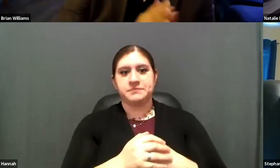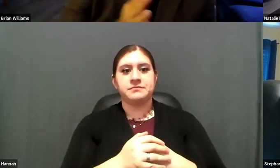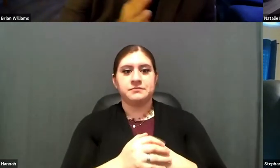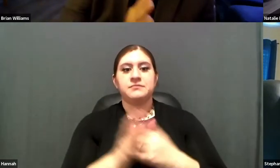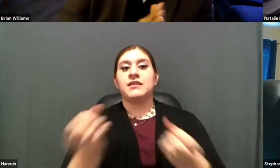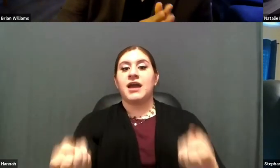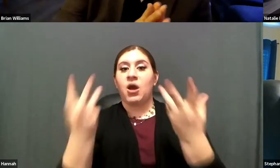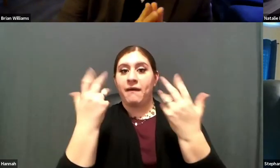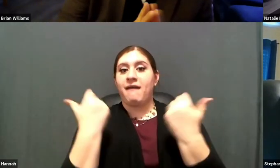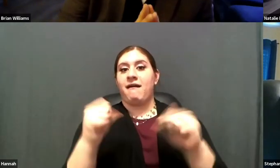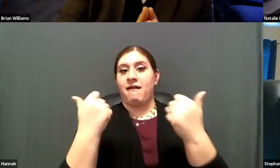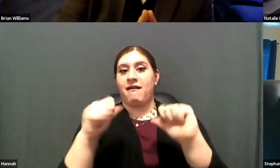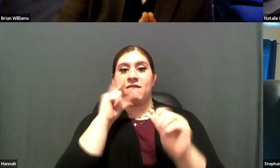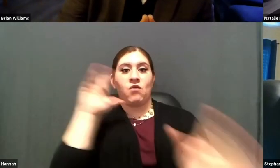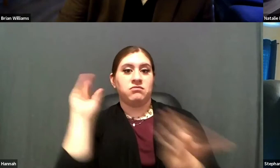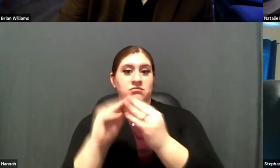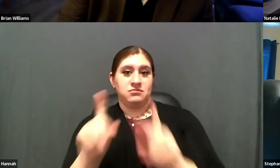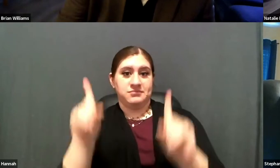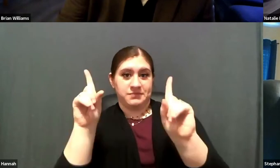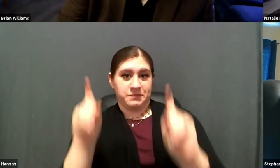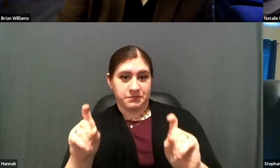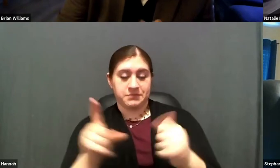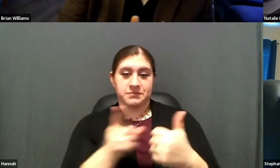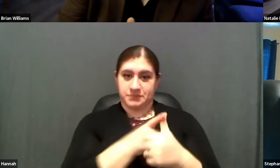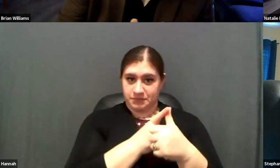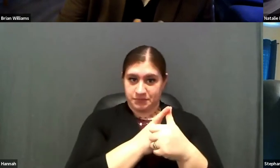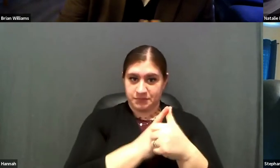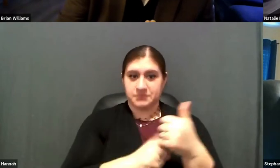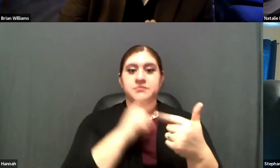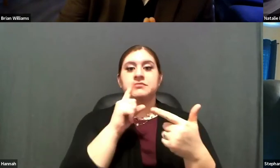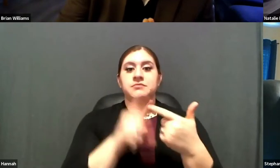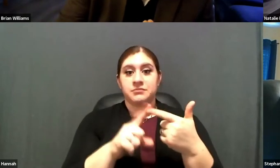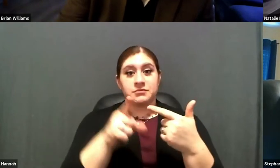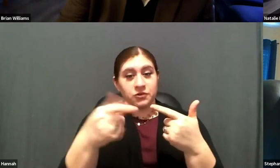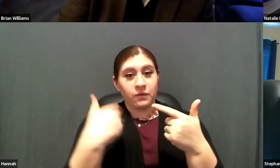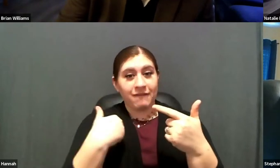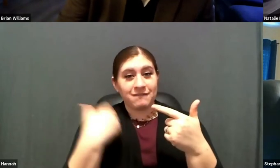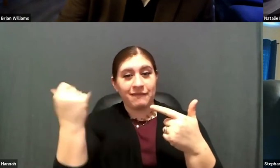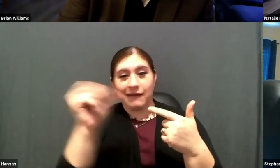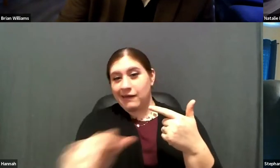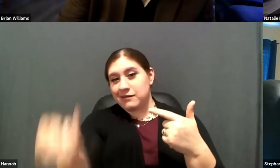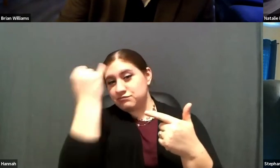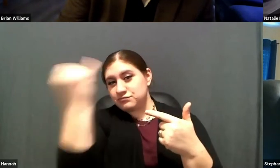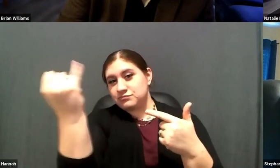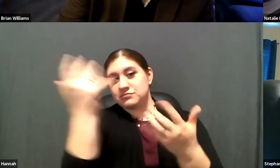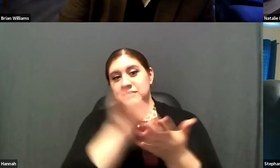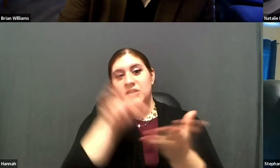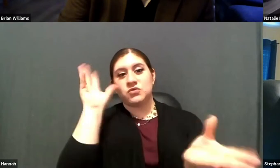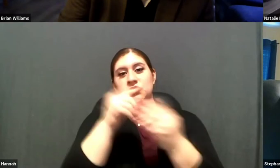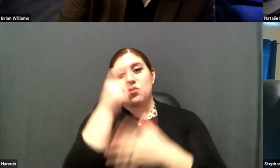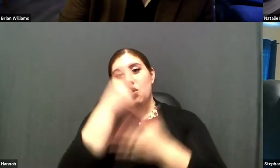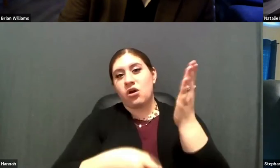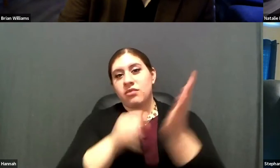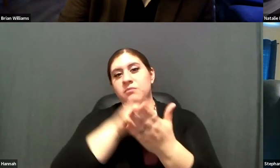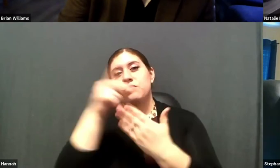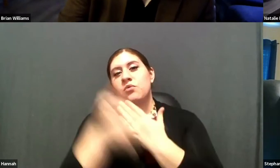many attempts do you have to take the comprehensive exam? One. Okay. And do you have any idea of what, like, the total cost of the program